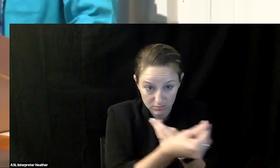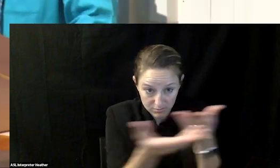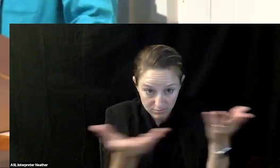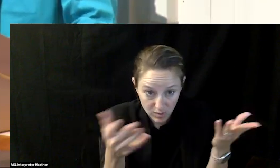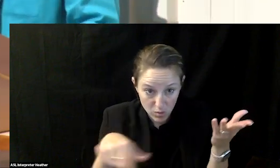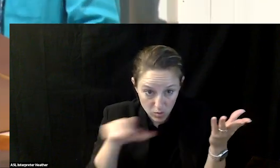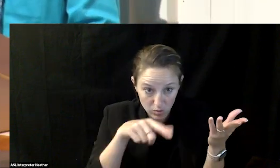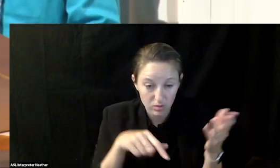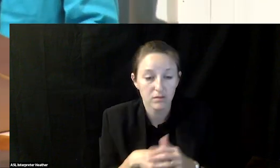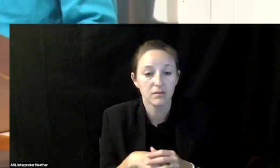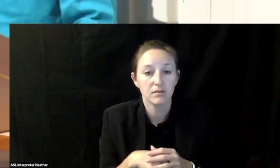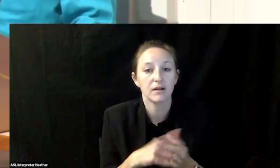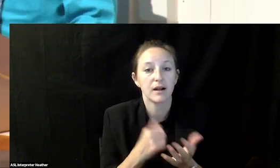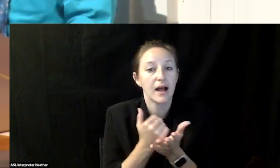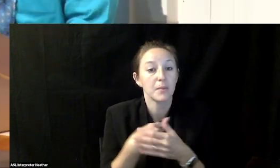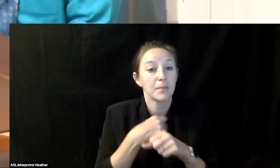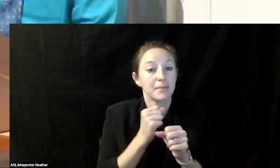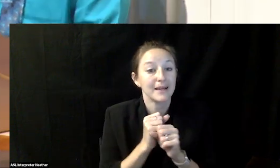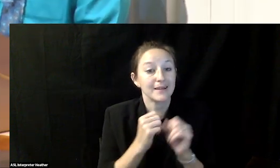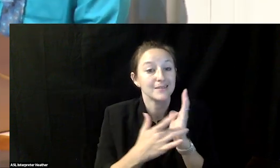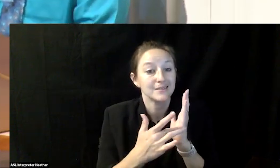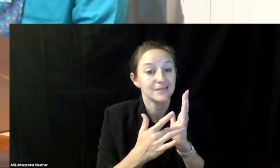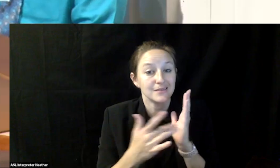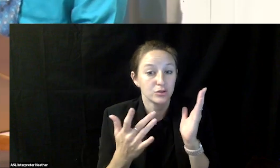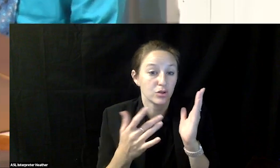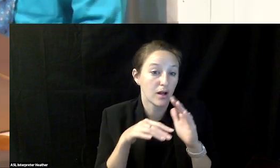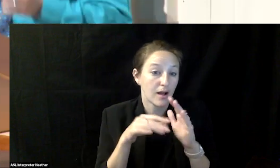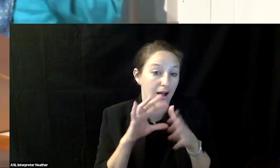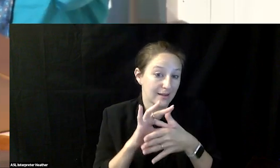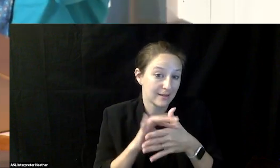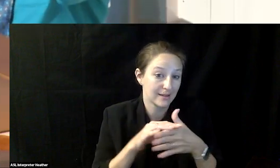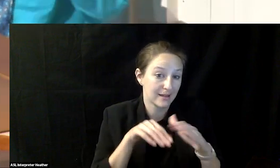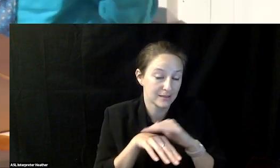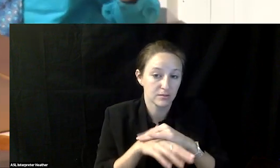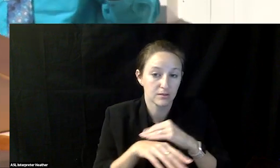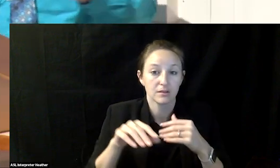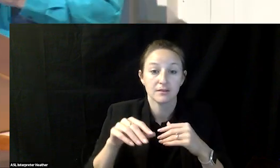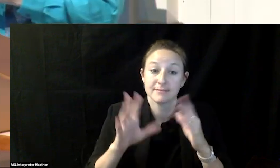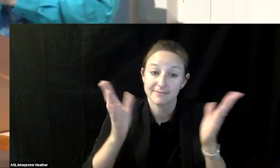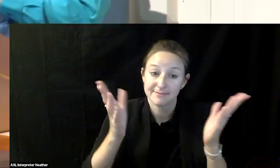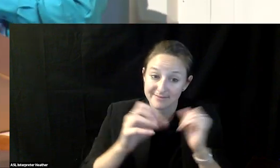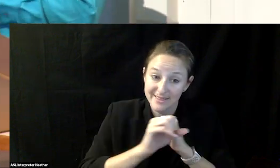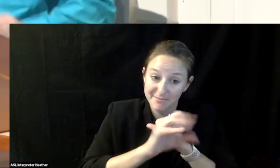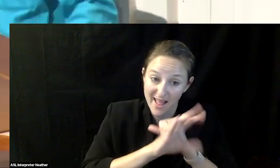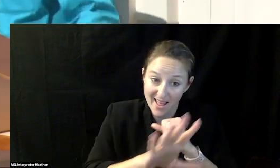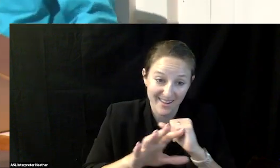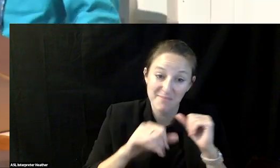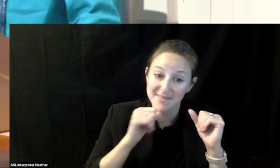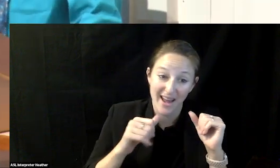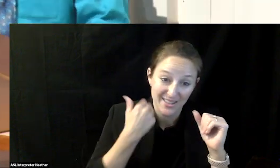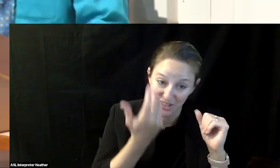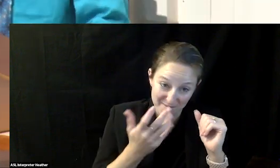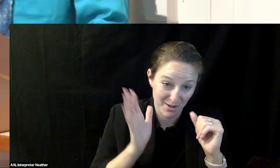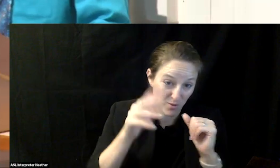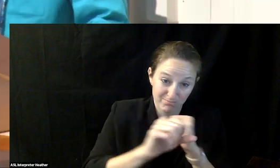help make digital content accessible. Shameless plug, if you have not already visited it, but I hope and I'm